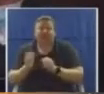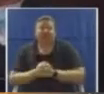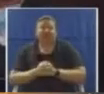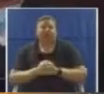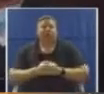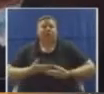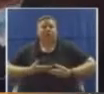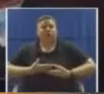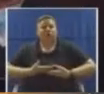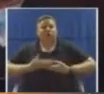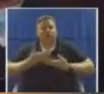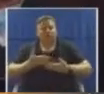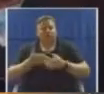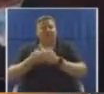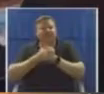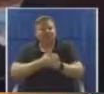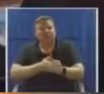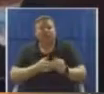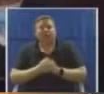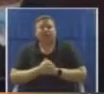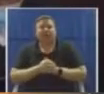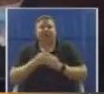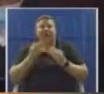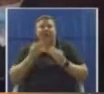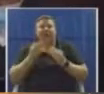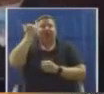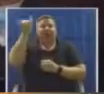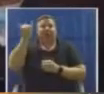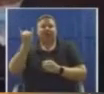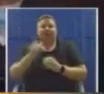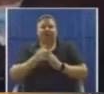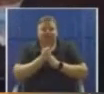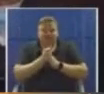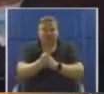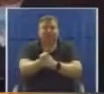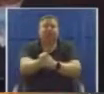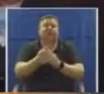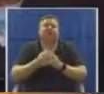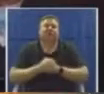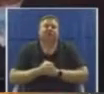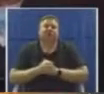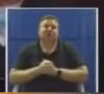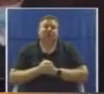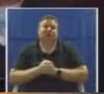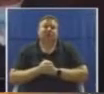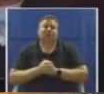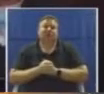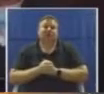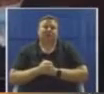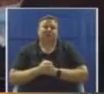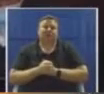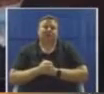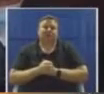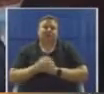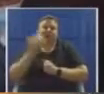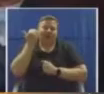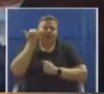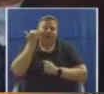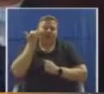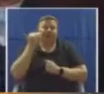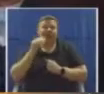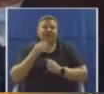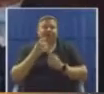Honourable President, and the concept of stewardship, rentmeesterskap, of state assets